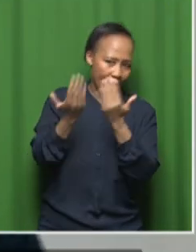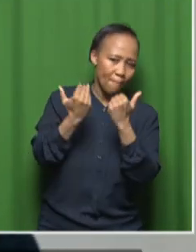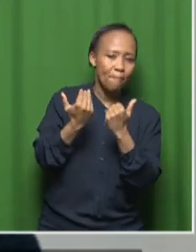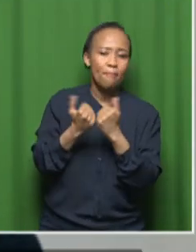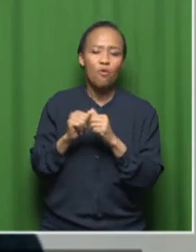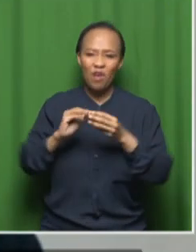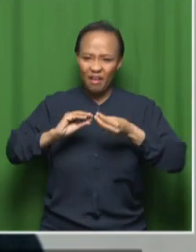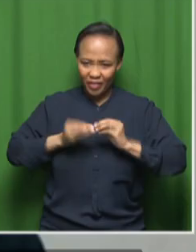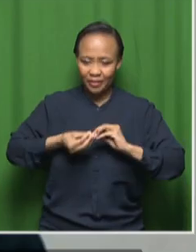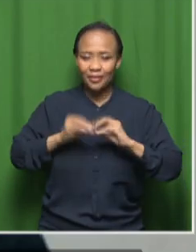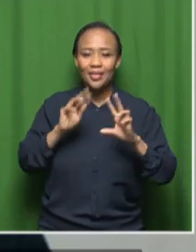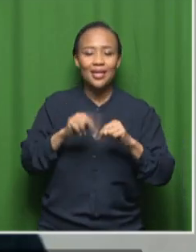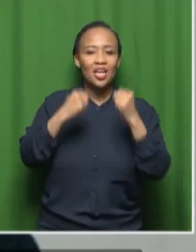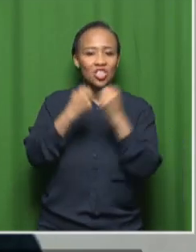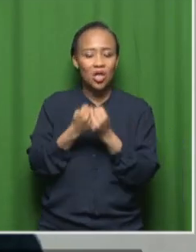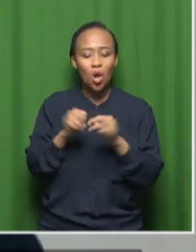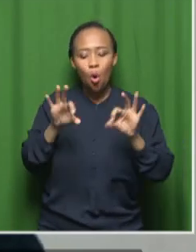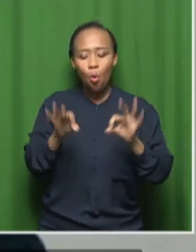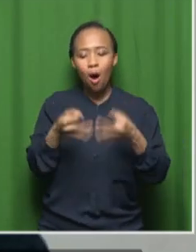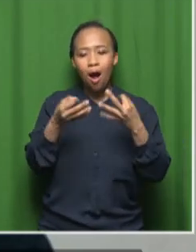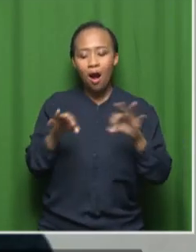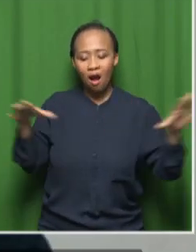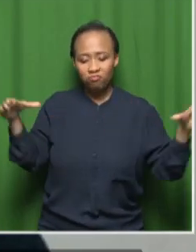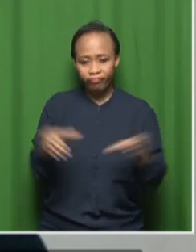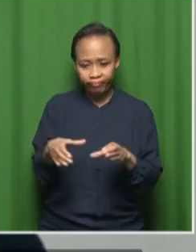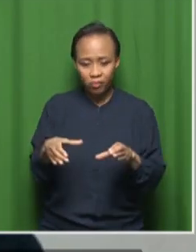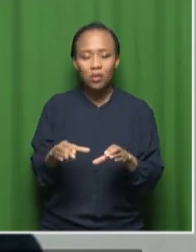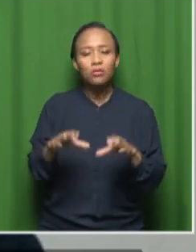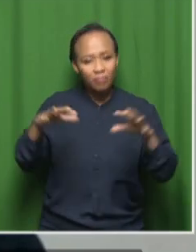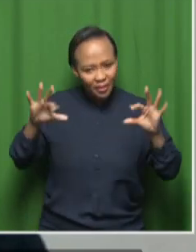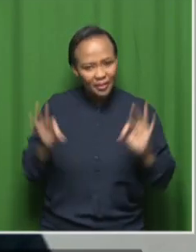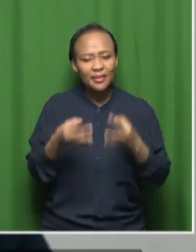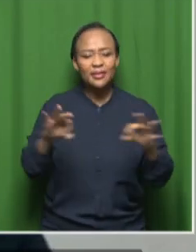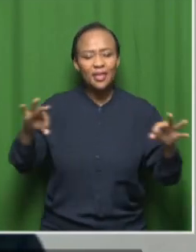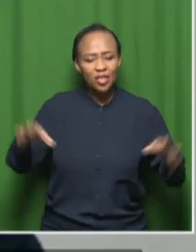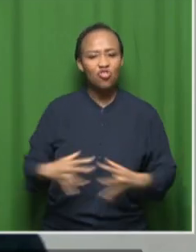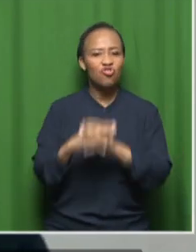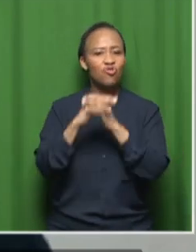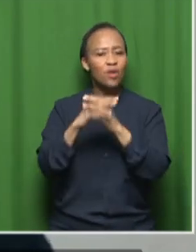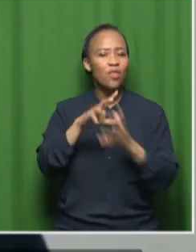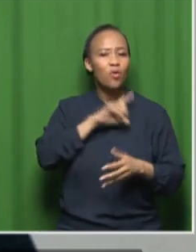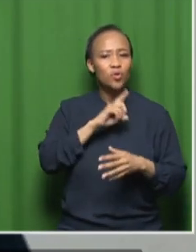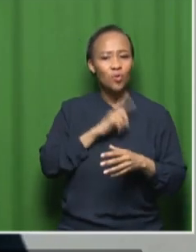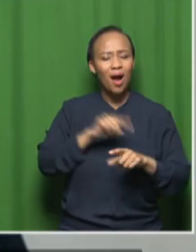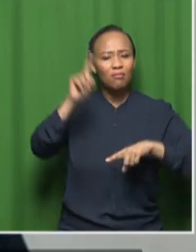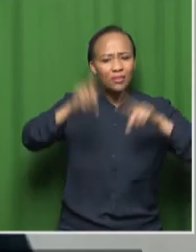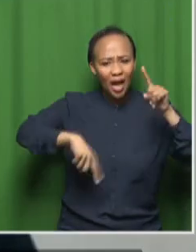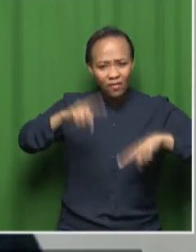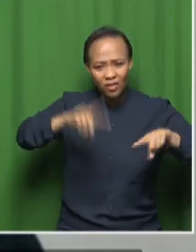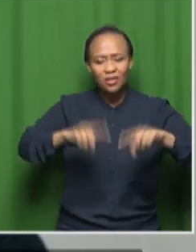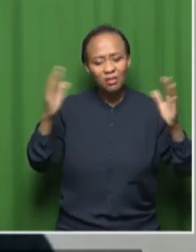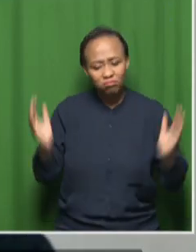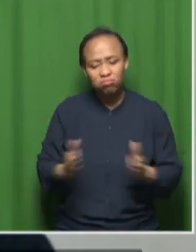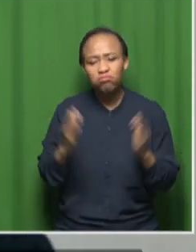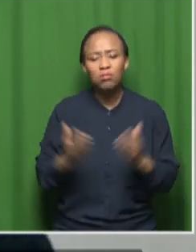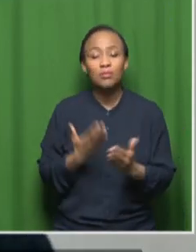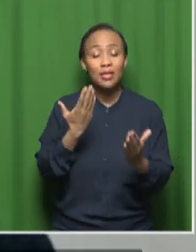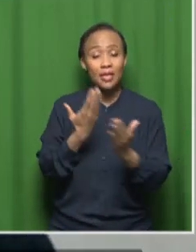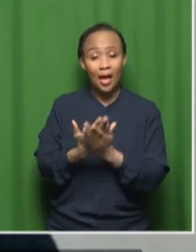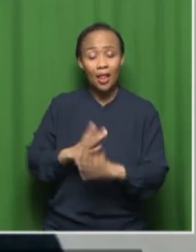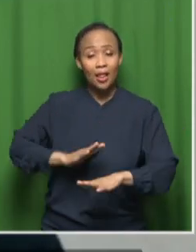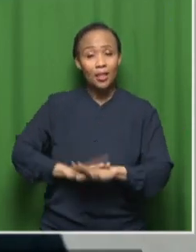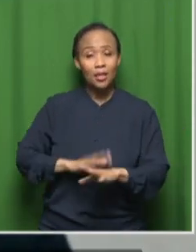bring the choirs together to sing together, so that we promote this diversity. Even then, Prof.